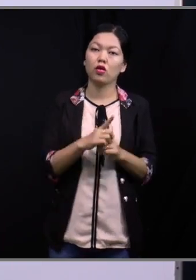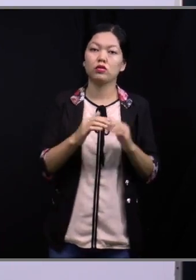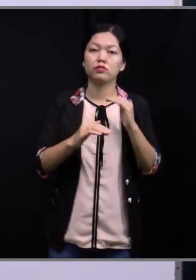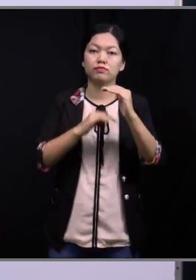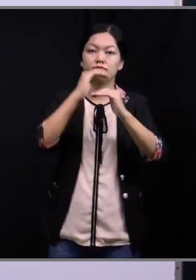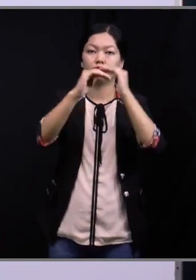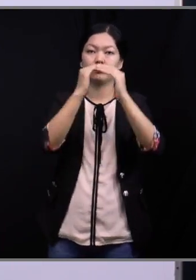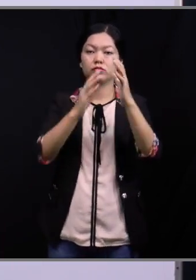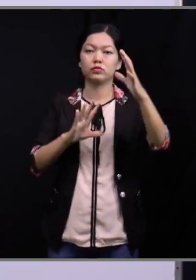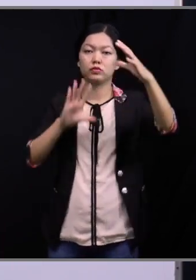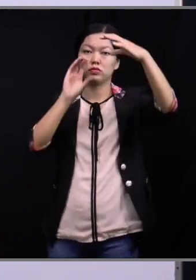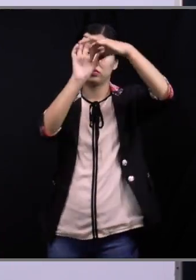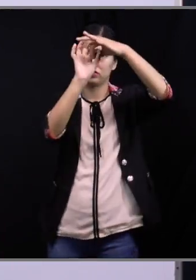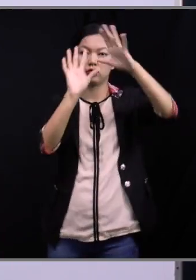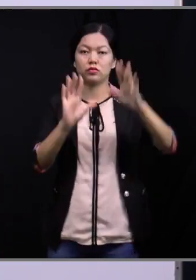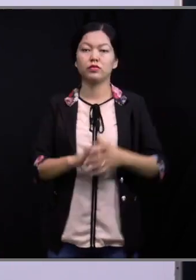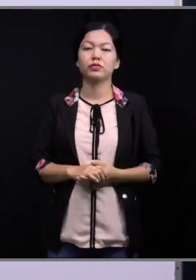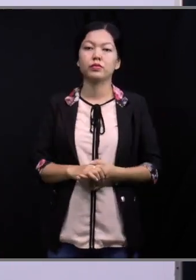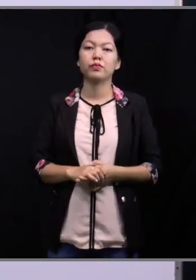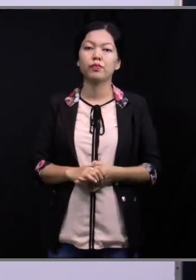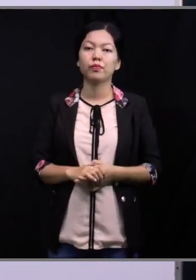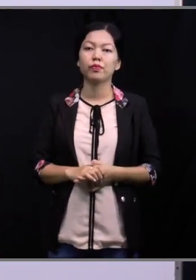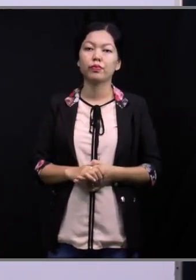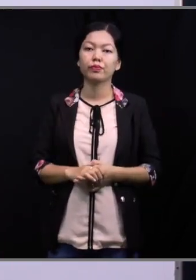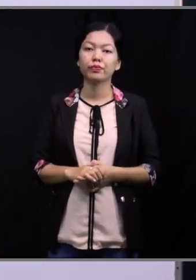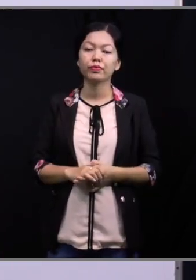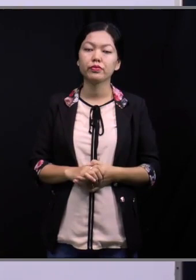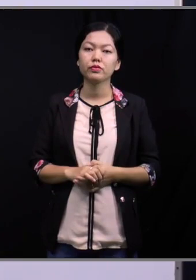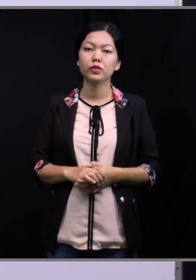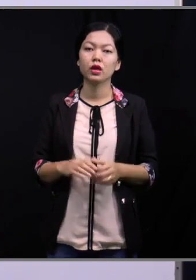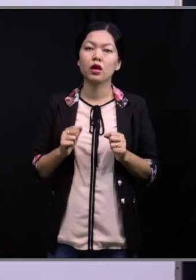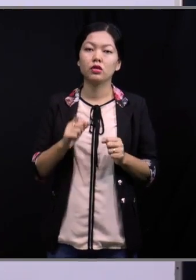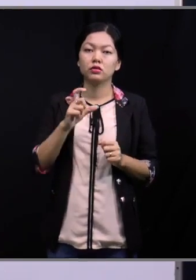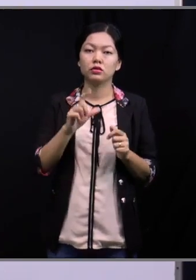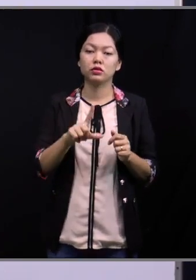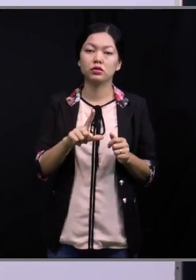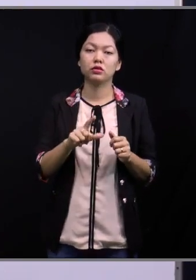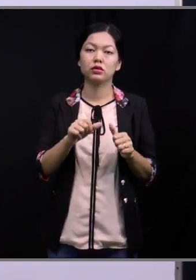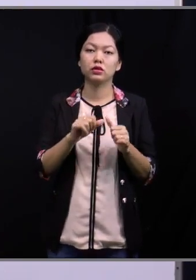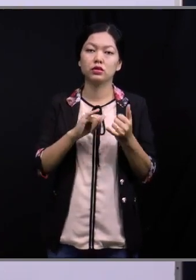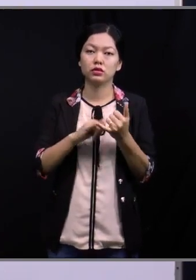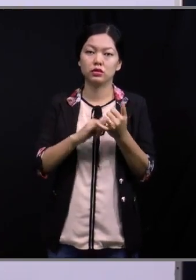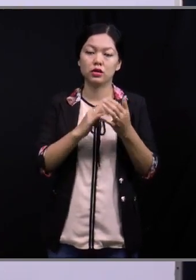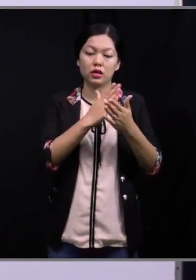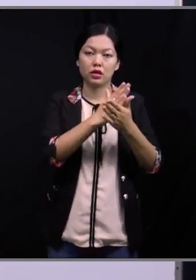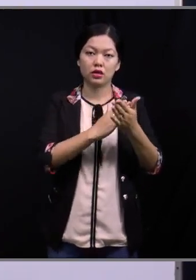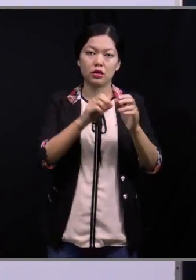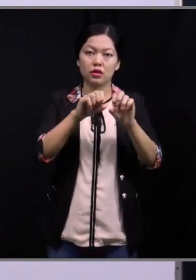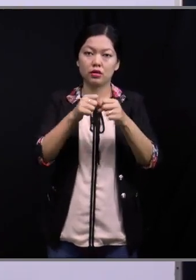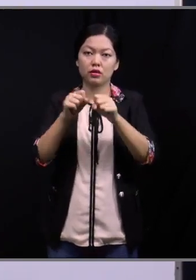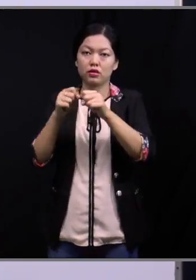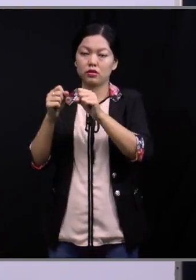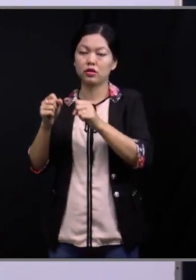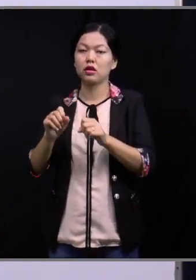under the kingdom Animalia. So this is how classification of a plant or classification of an animal